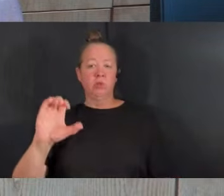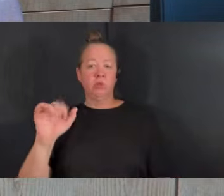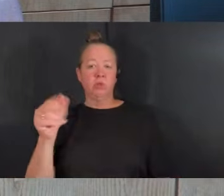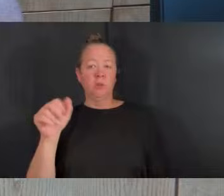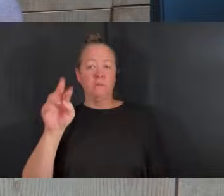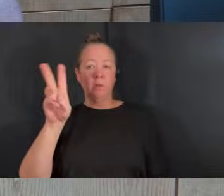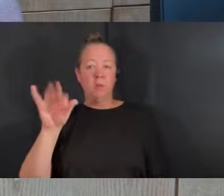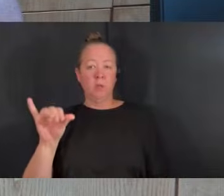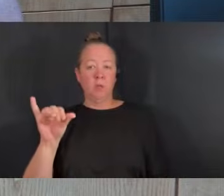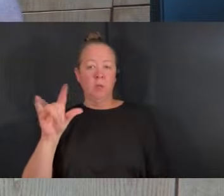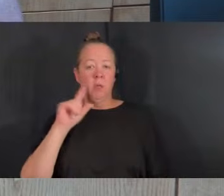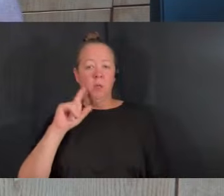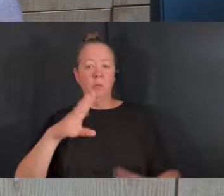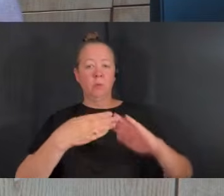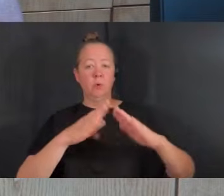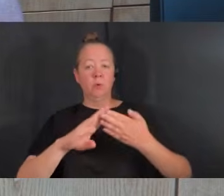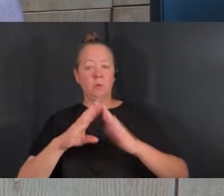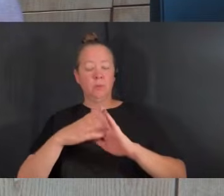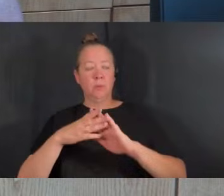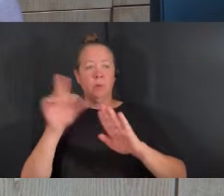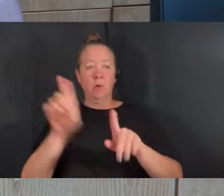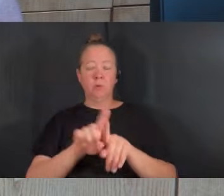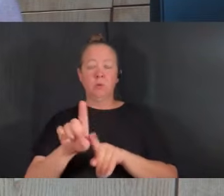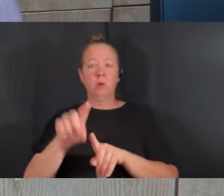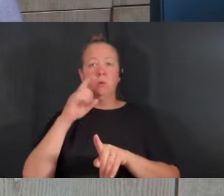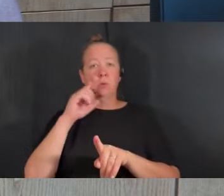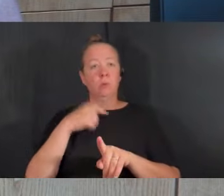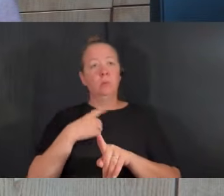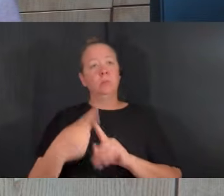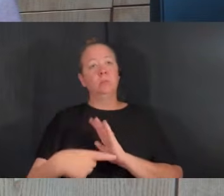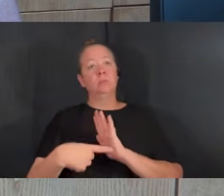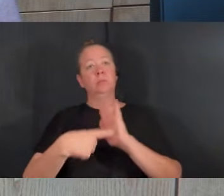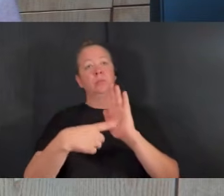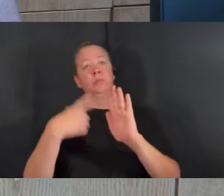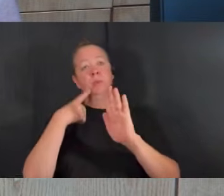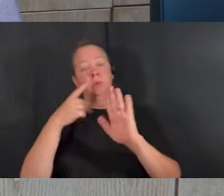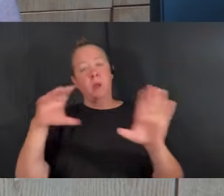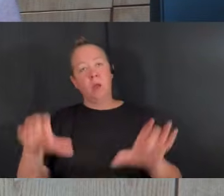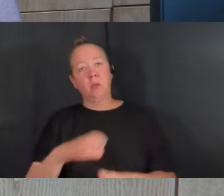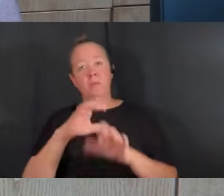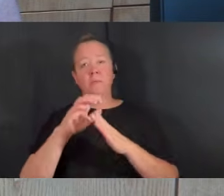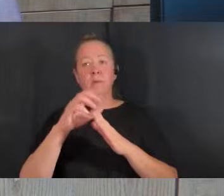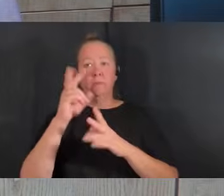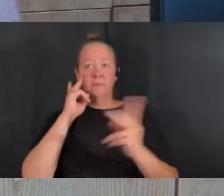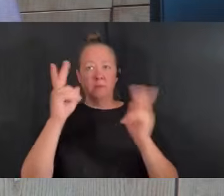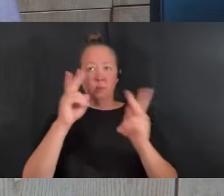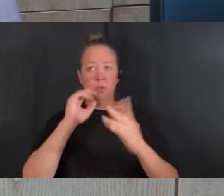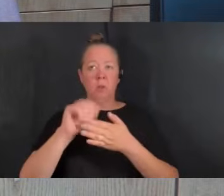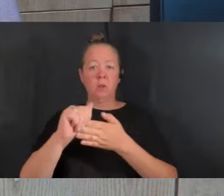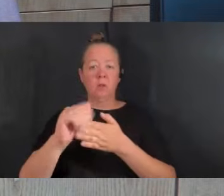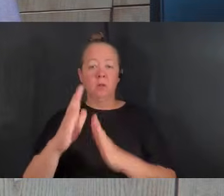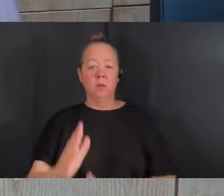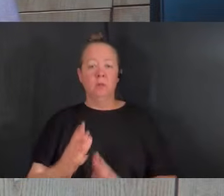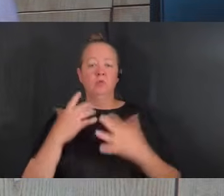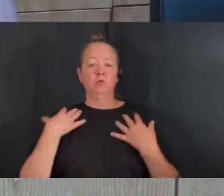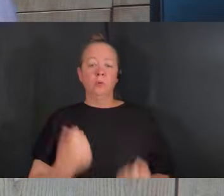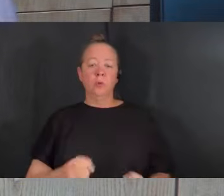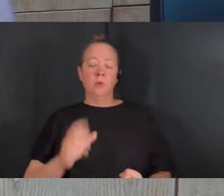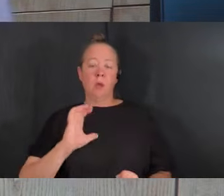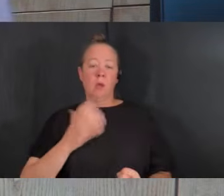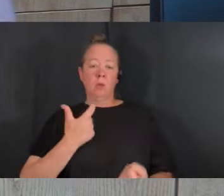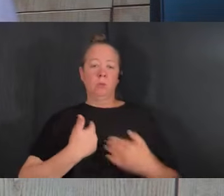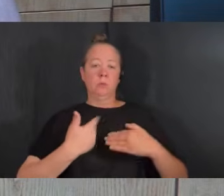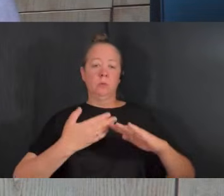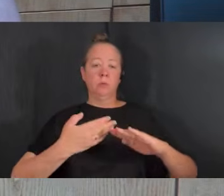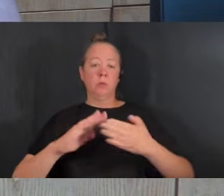as active and visible leaders, thereby strengthening our community. And whereas our nation is founded on the principle